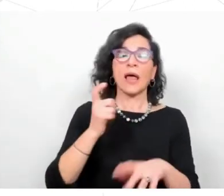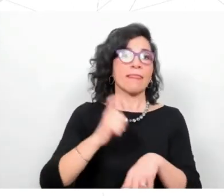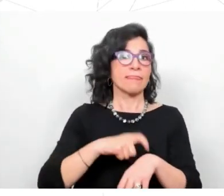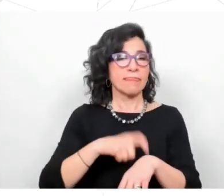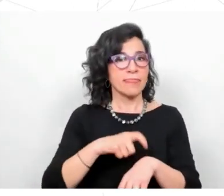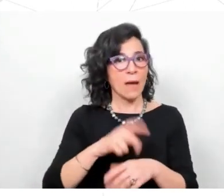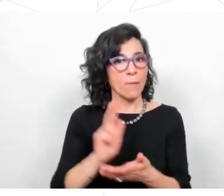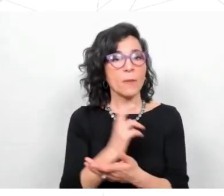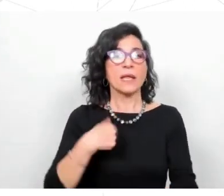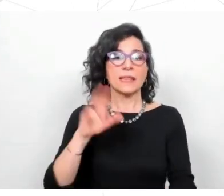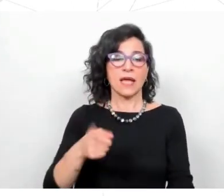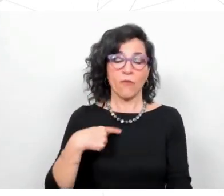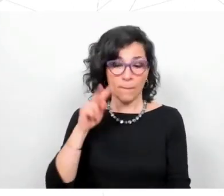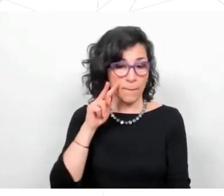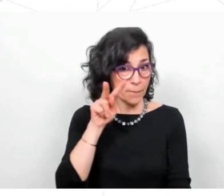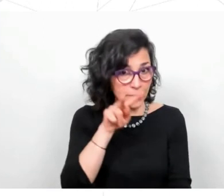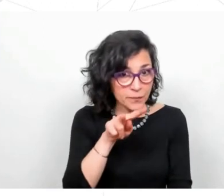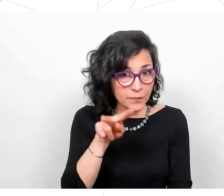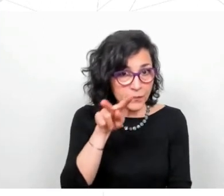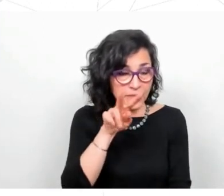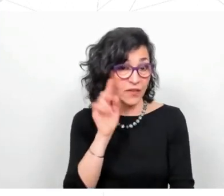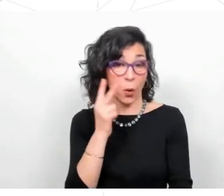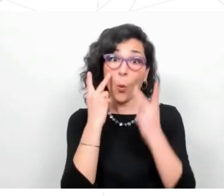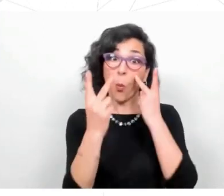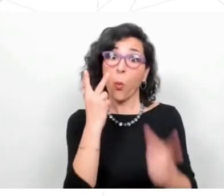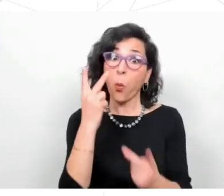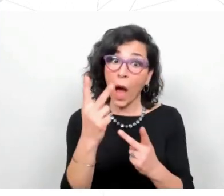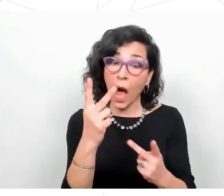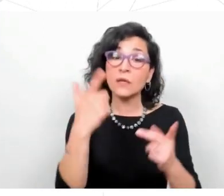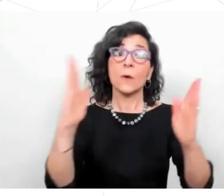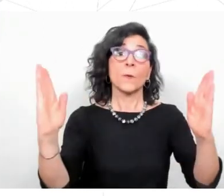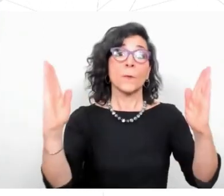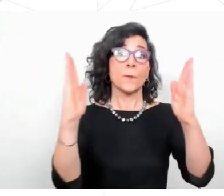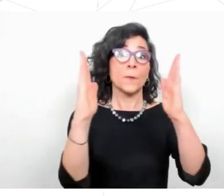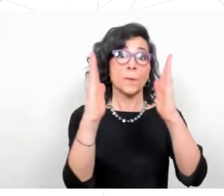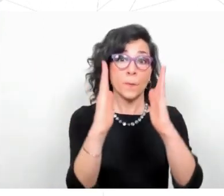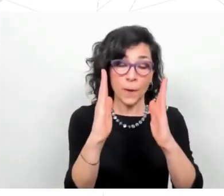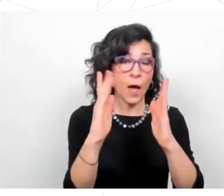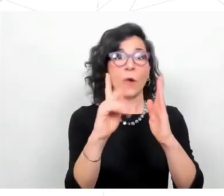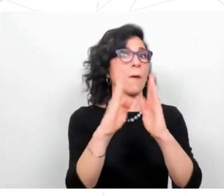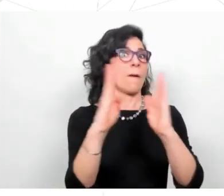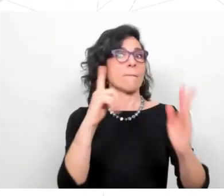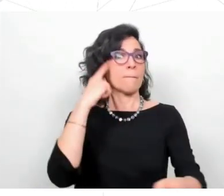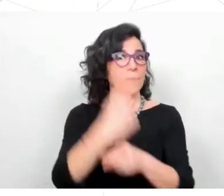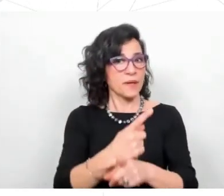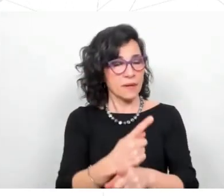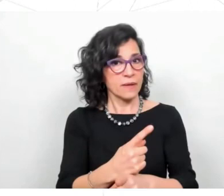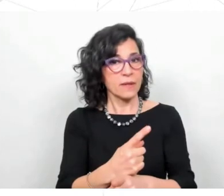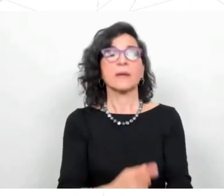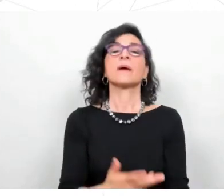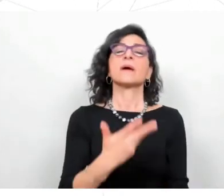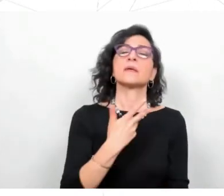be adjusted. There are lots of ways to adjust calibration. So this can really be fine-tuned to the end user. And as people get more